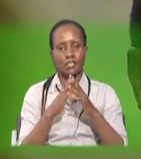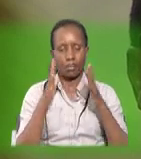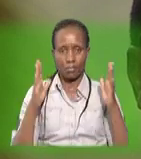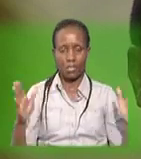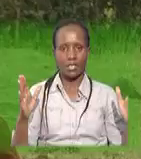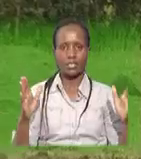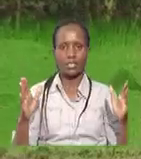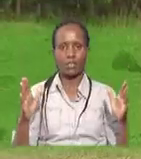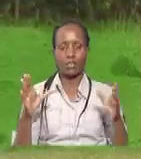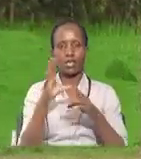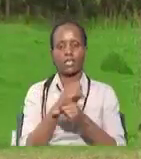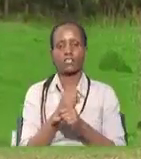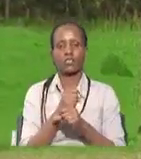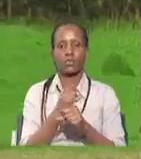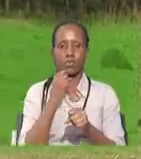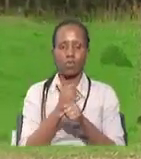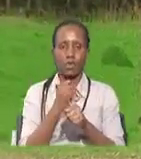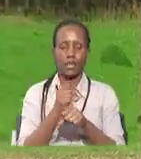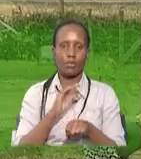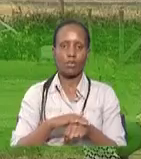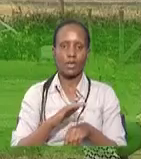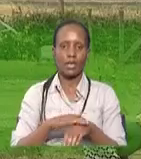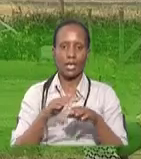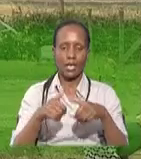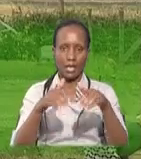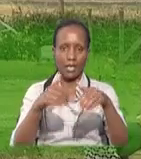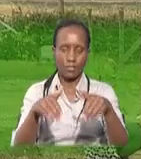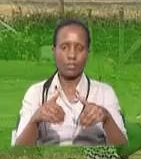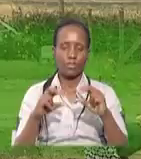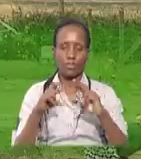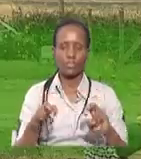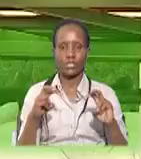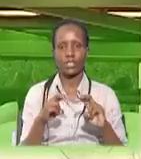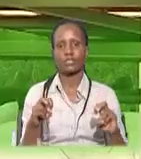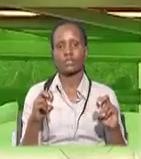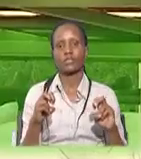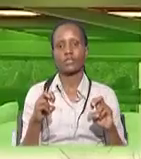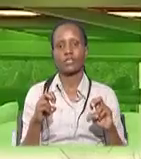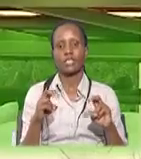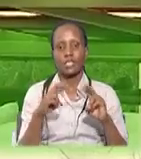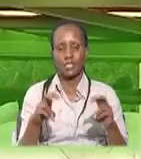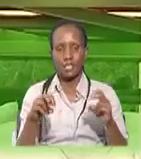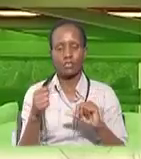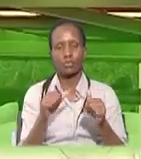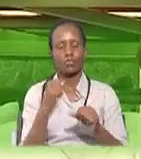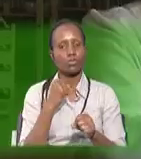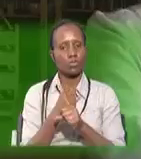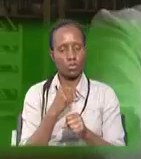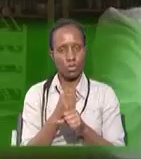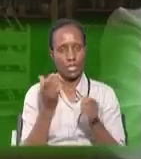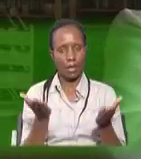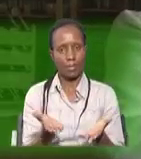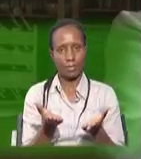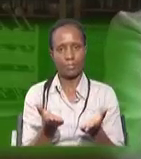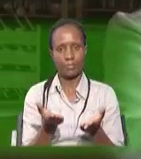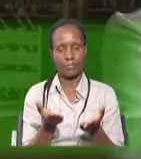main institution that is particularly dealing with irrigated agricultural research. The kind of research that we've been